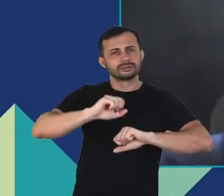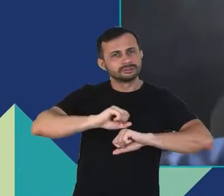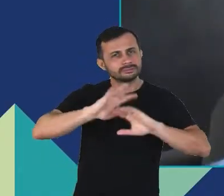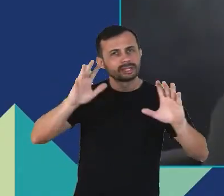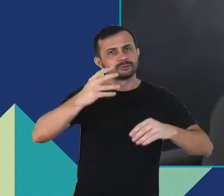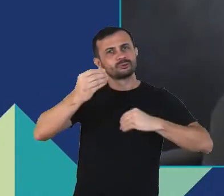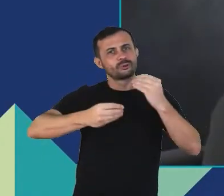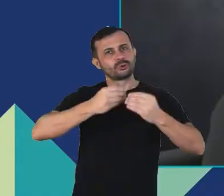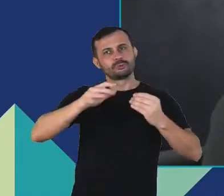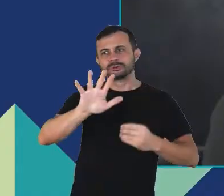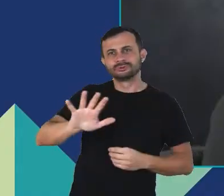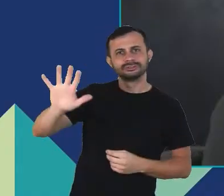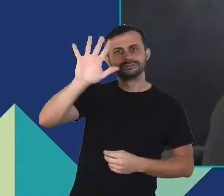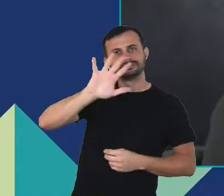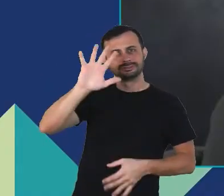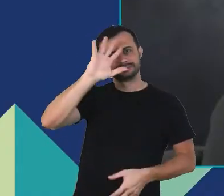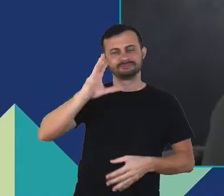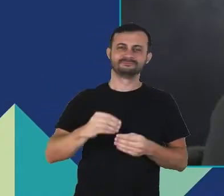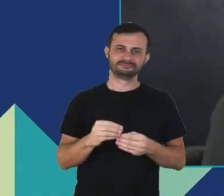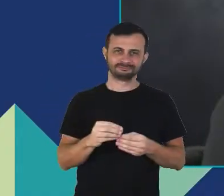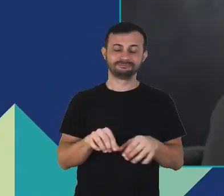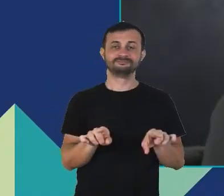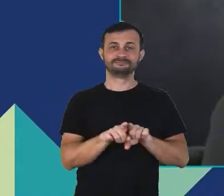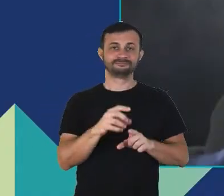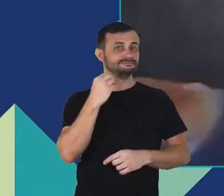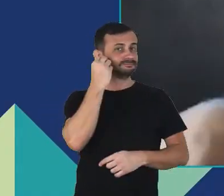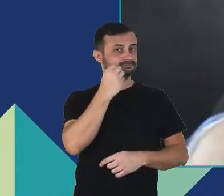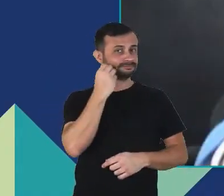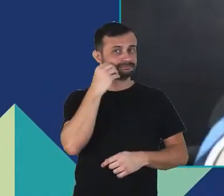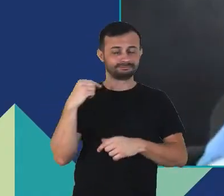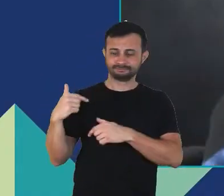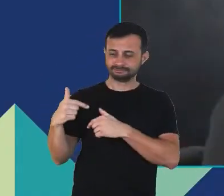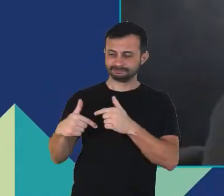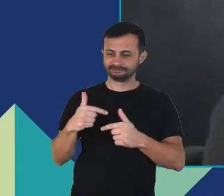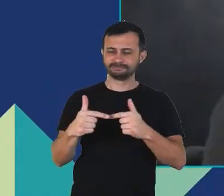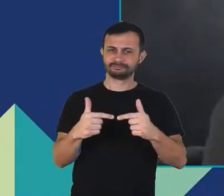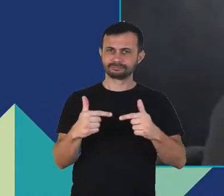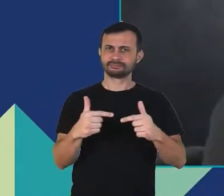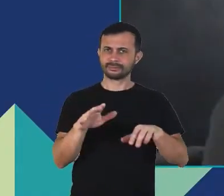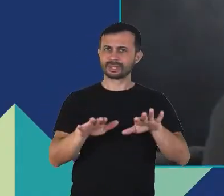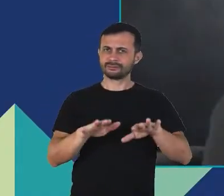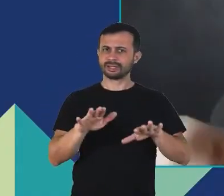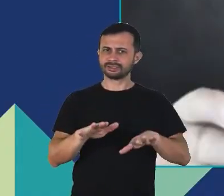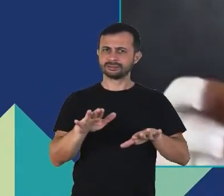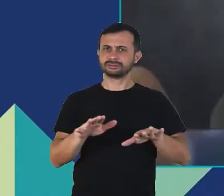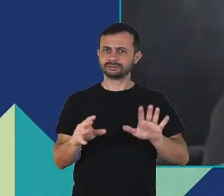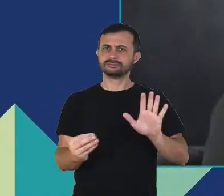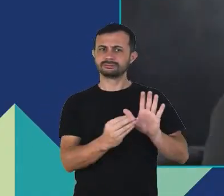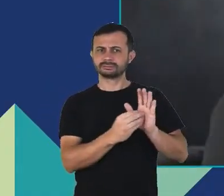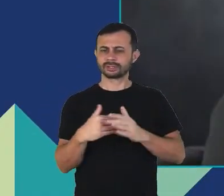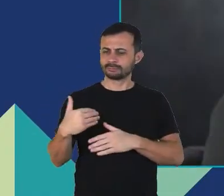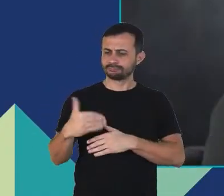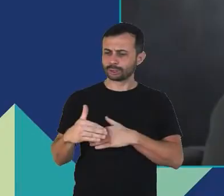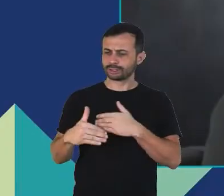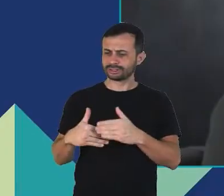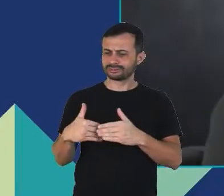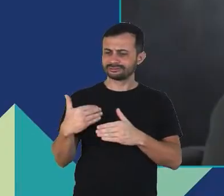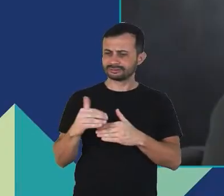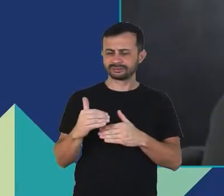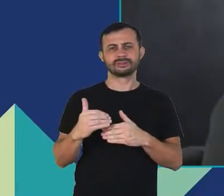do progressive reclamation and cover portion of it as you go. And the example that I gave you